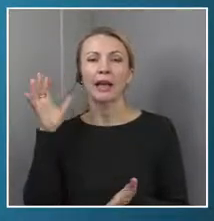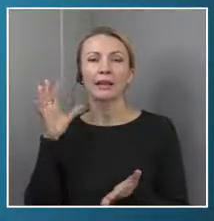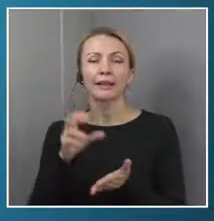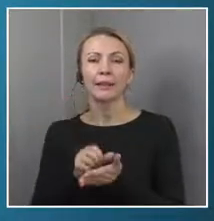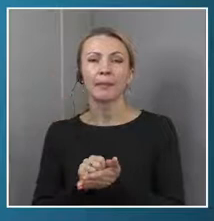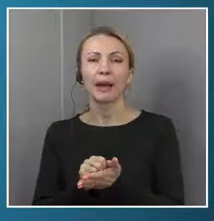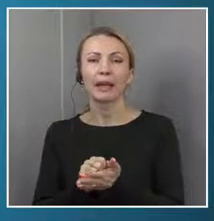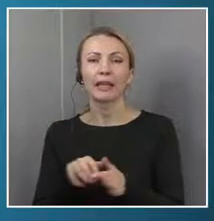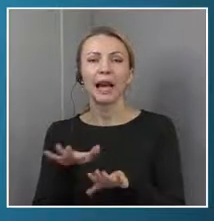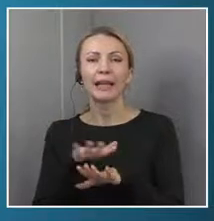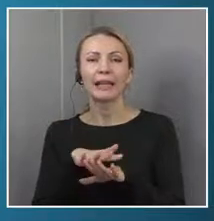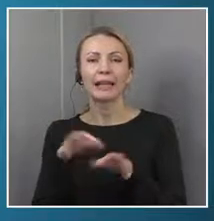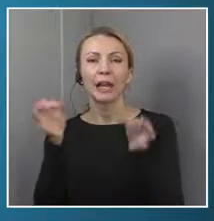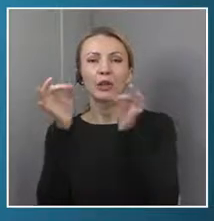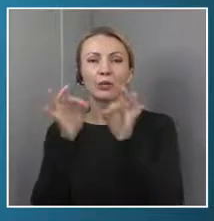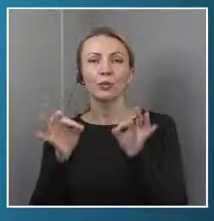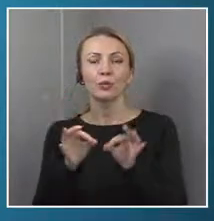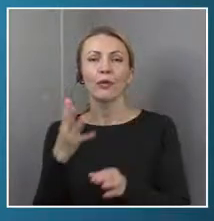So